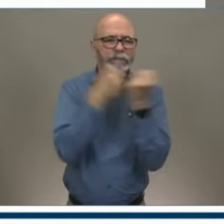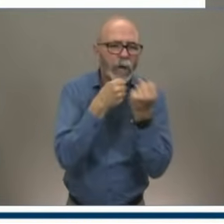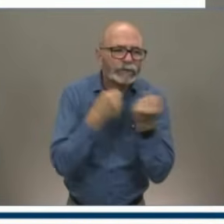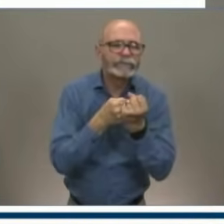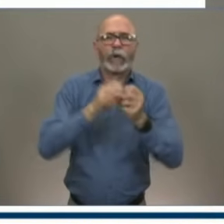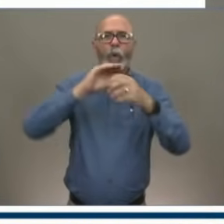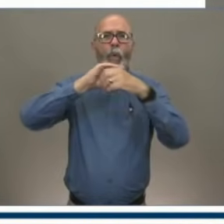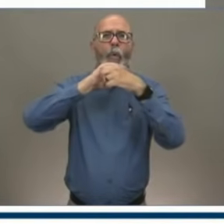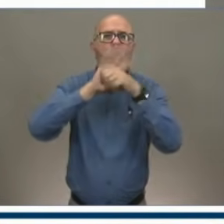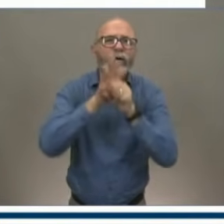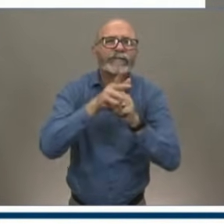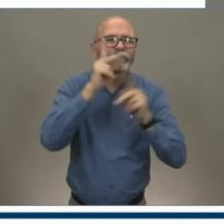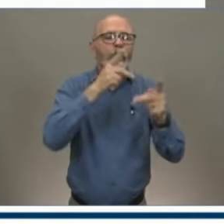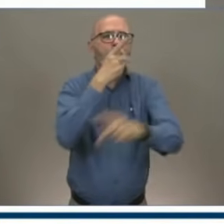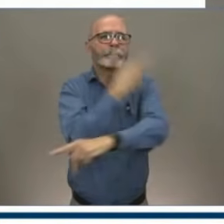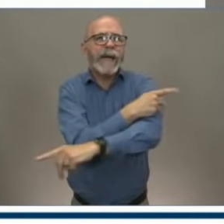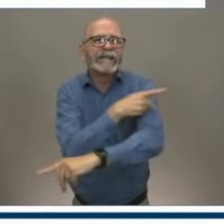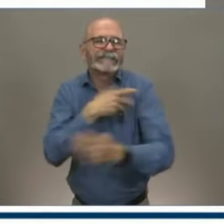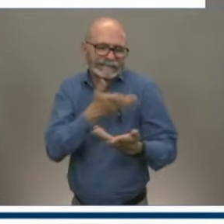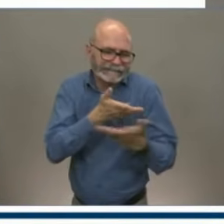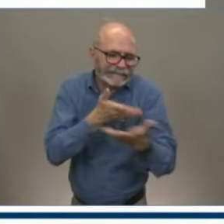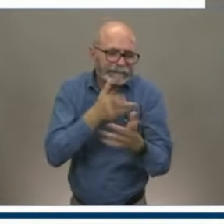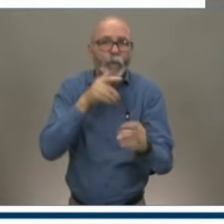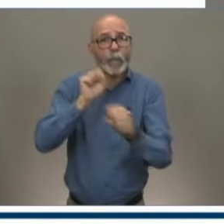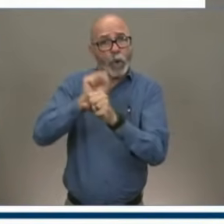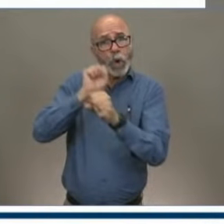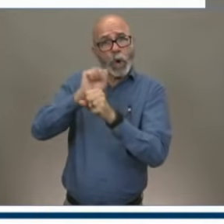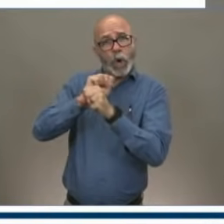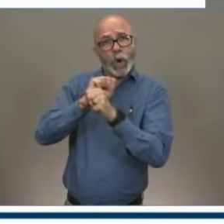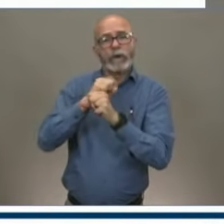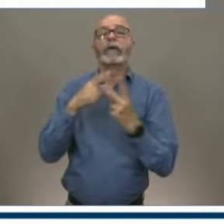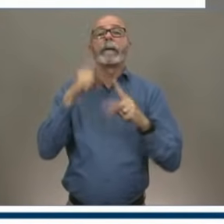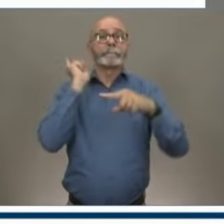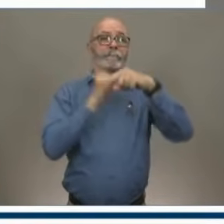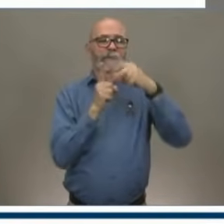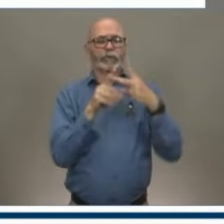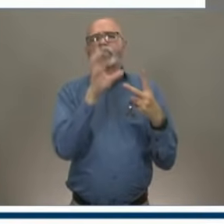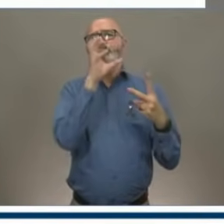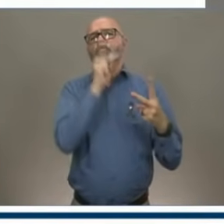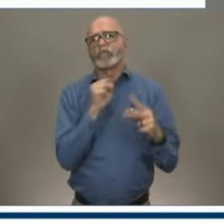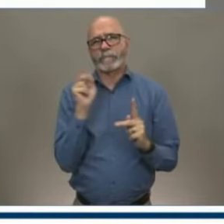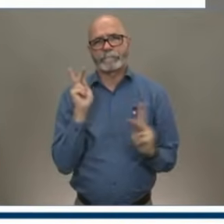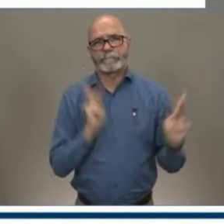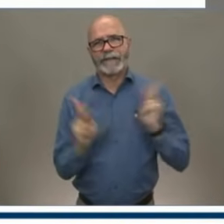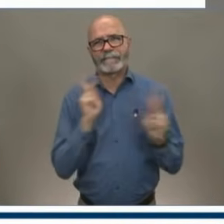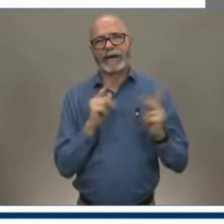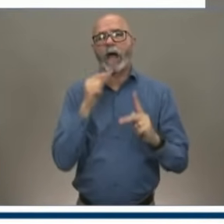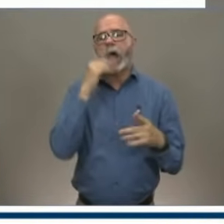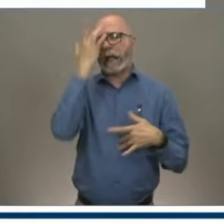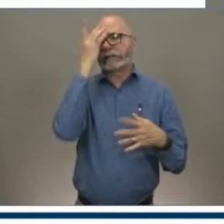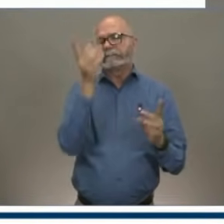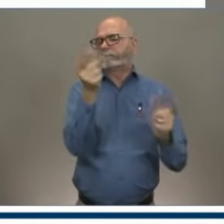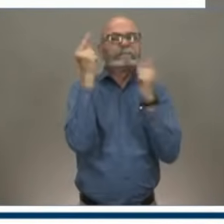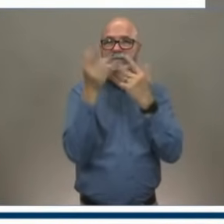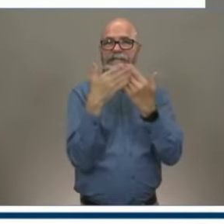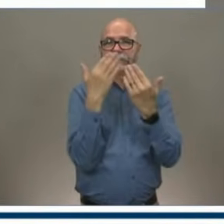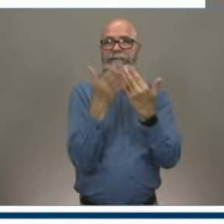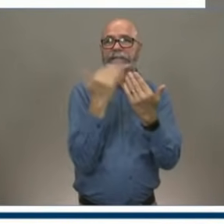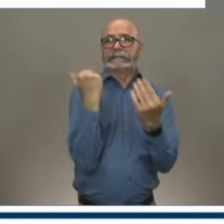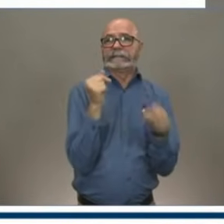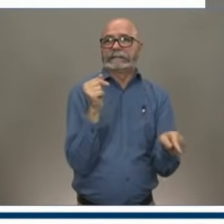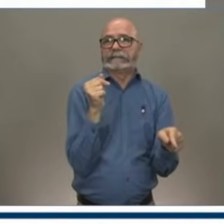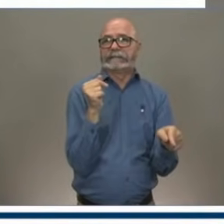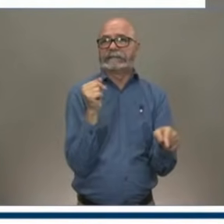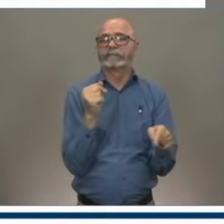older adults, those who are at the highest risk of severe illness and even death from COVID. So starting with those who are 80 plus,